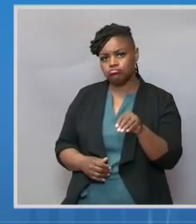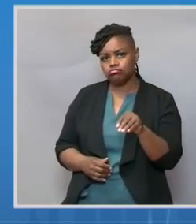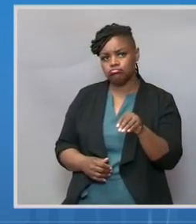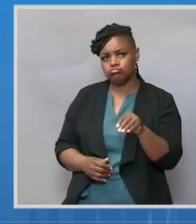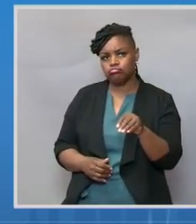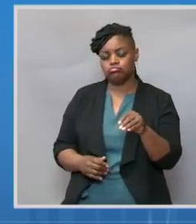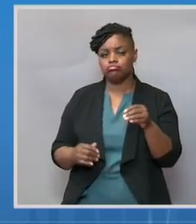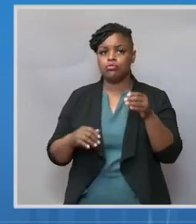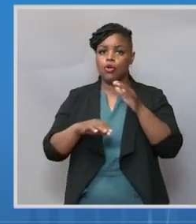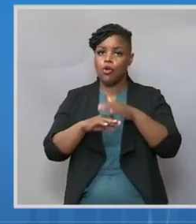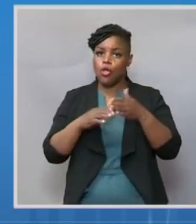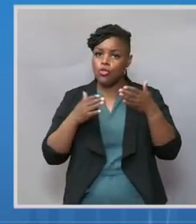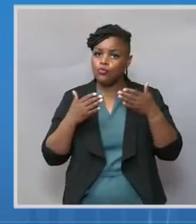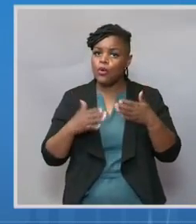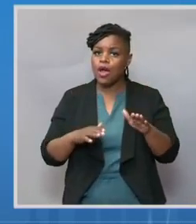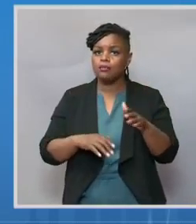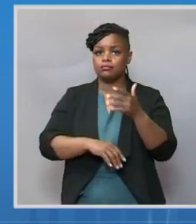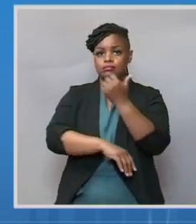than 80% of